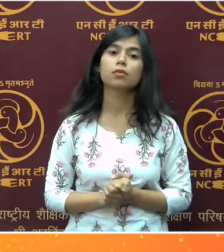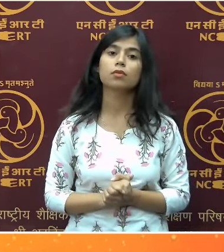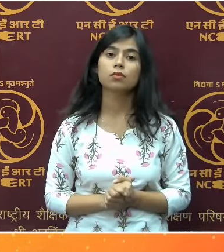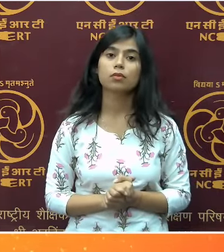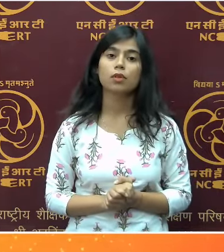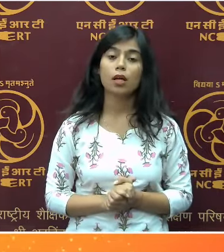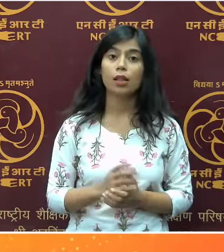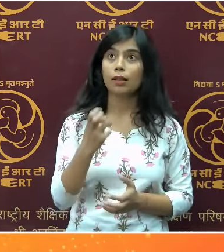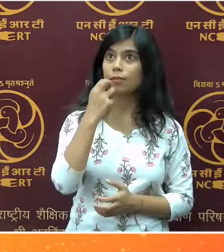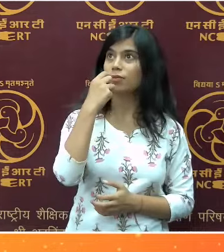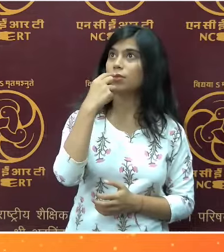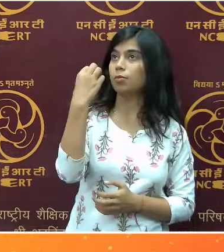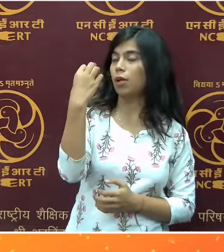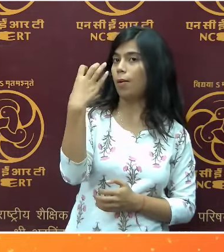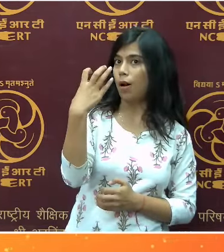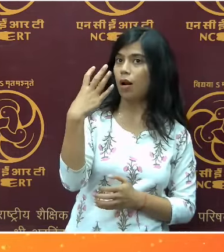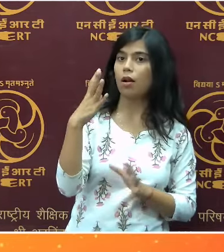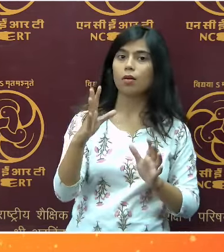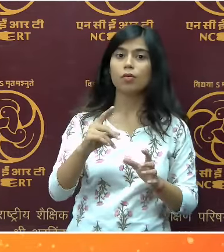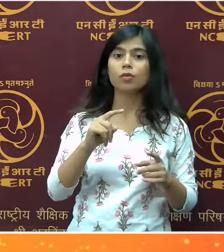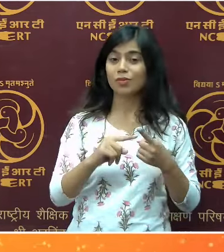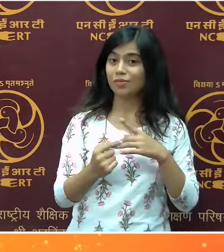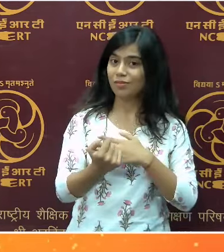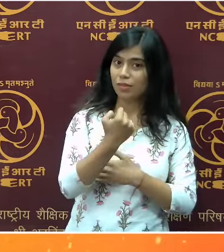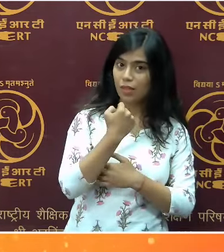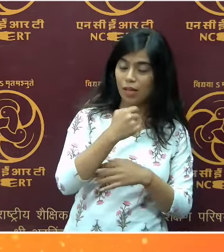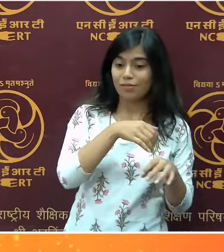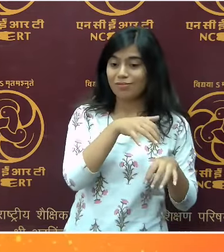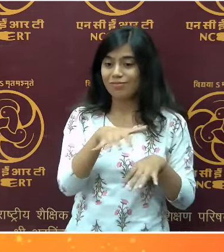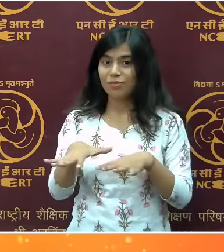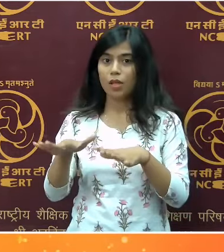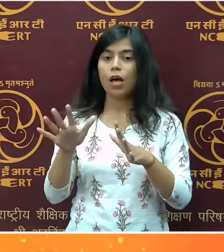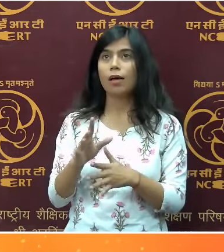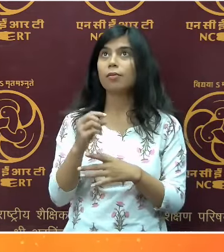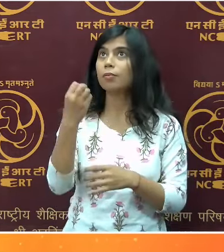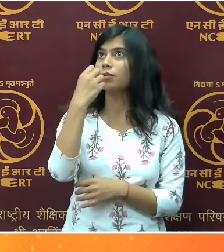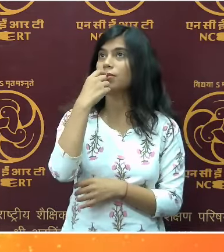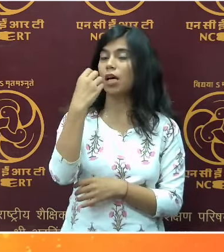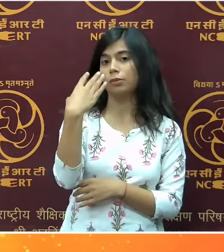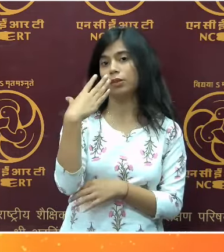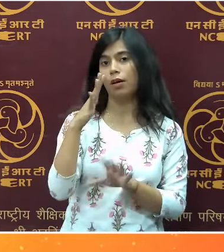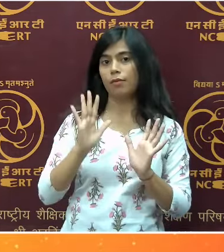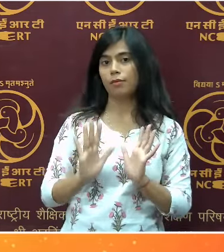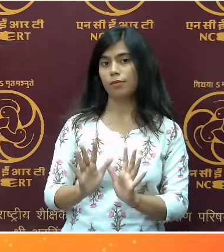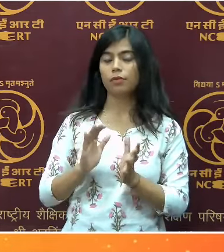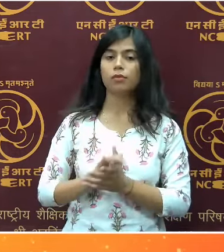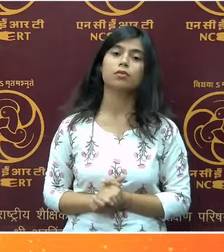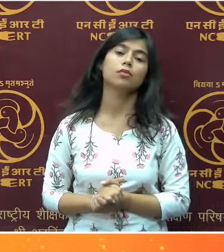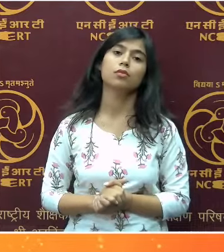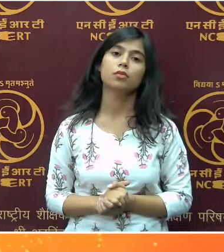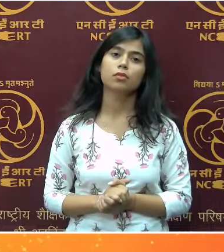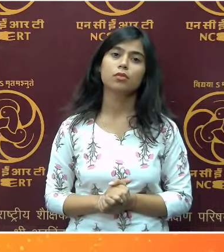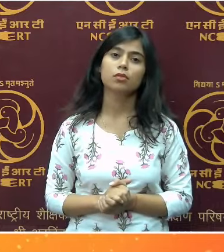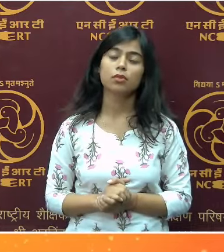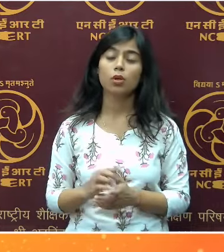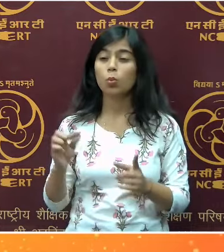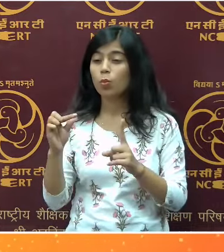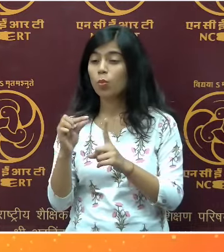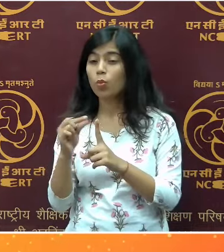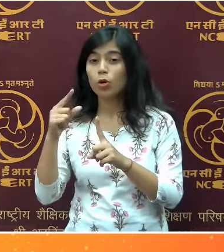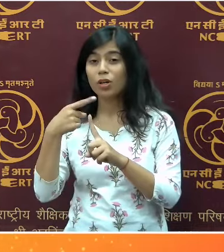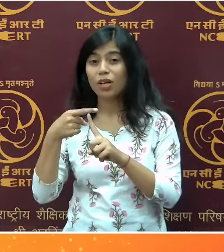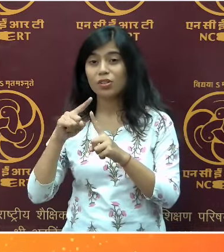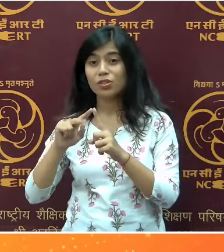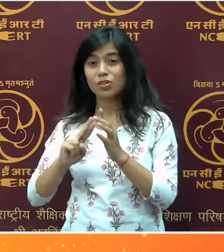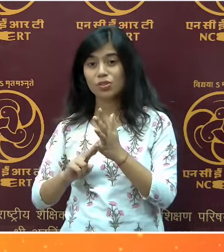the bulb glows. The energy is liberated from the battery and bulb glows. The question asked is, what is potential energy?